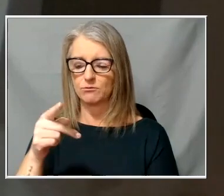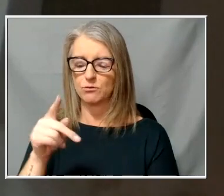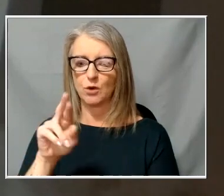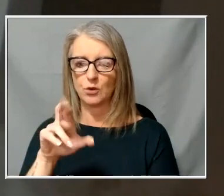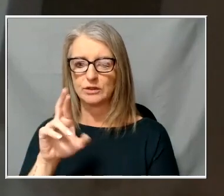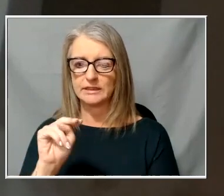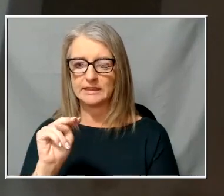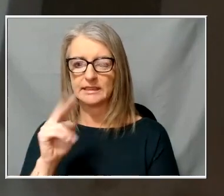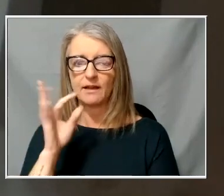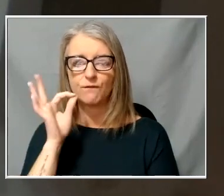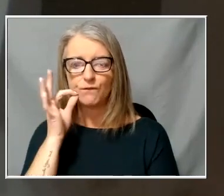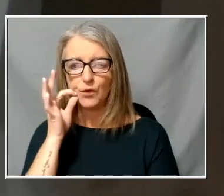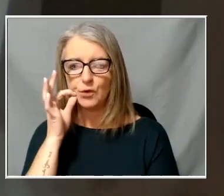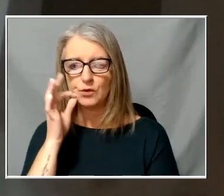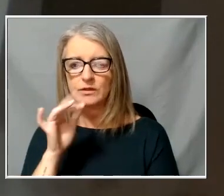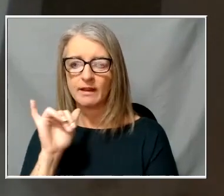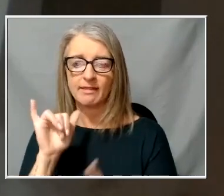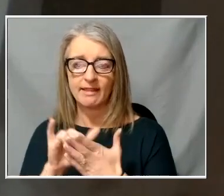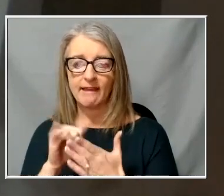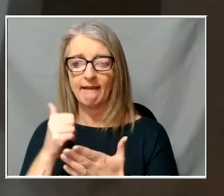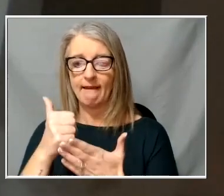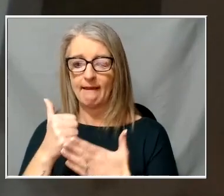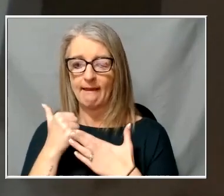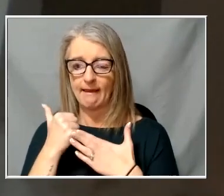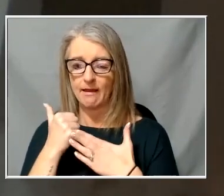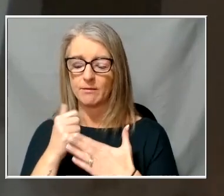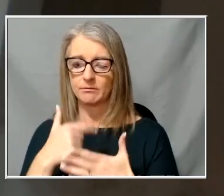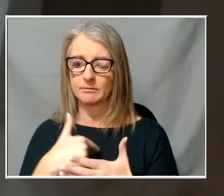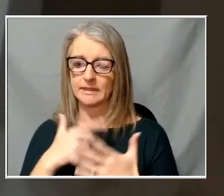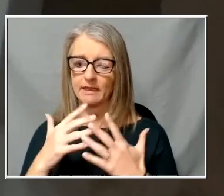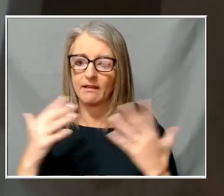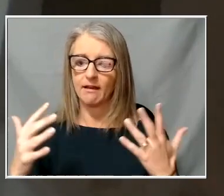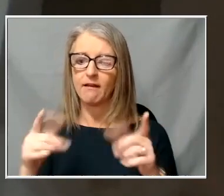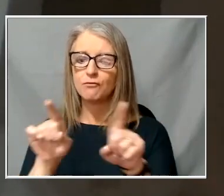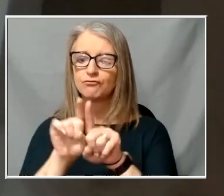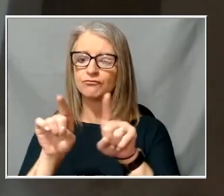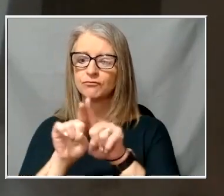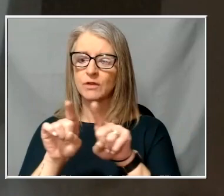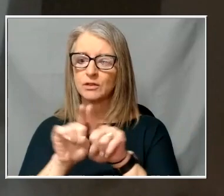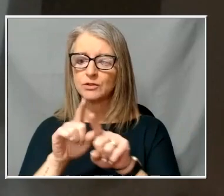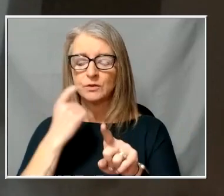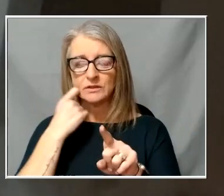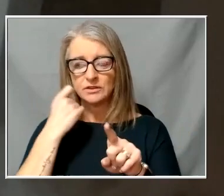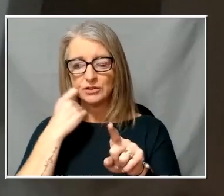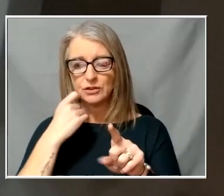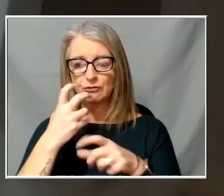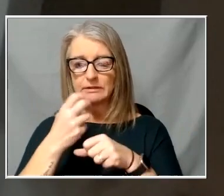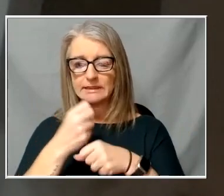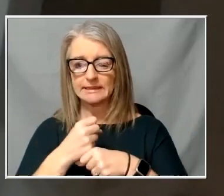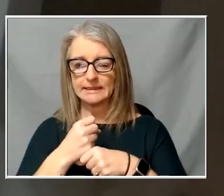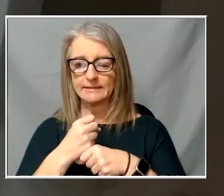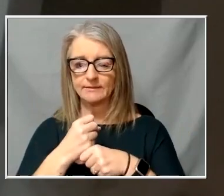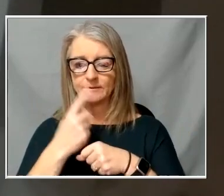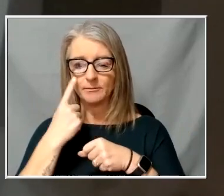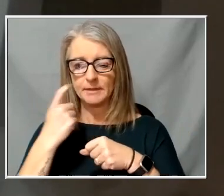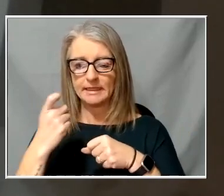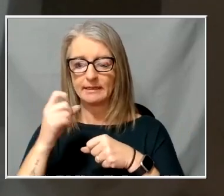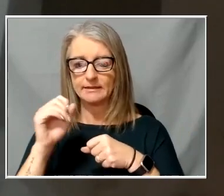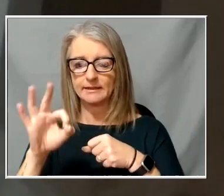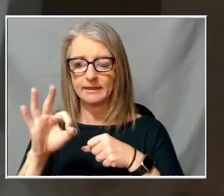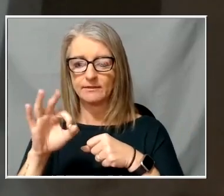fruit. And that seems to have helped greatly. And I've also just received, because of